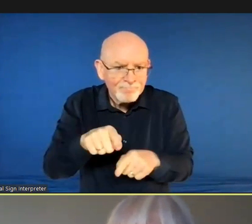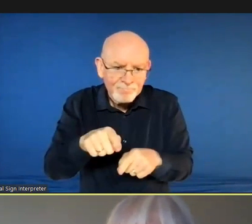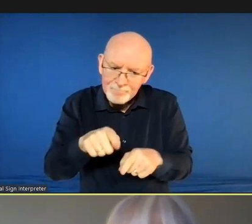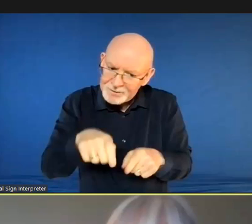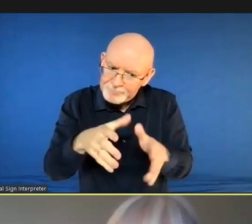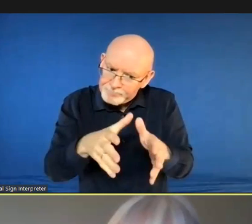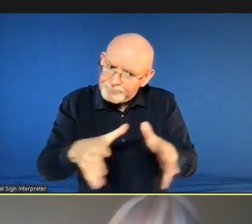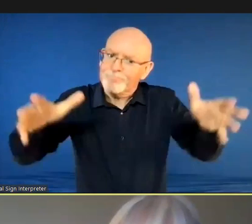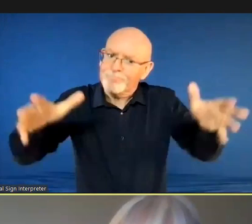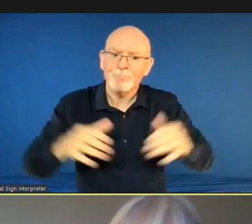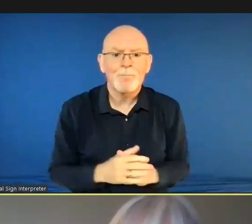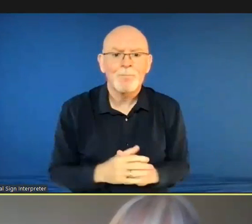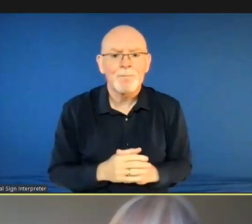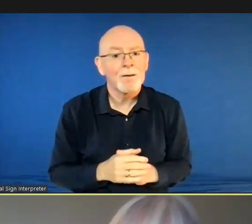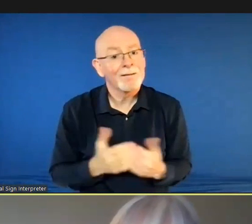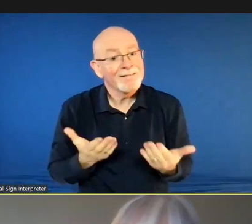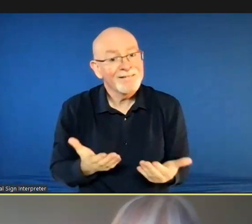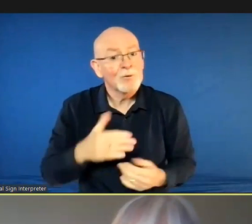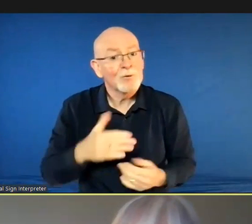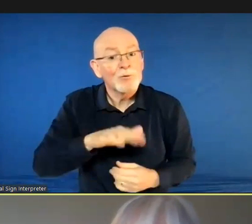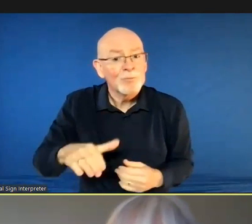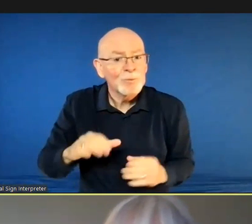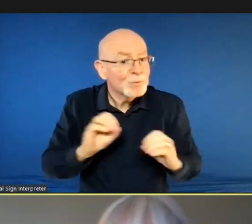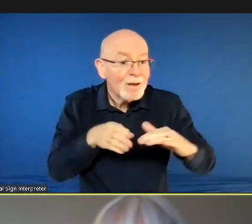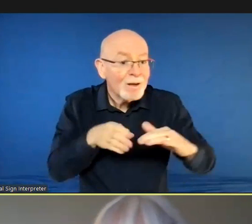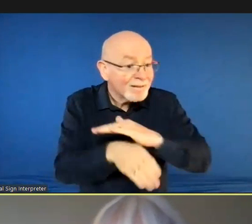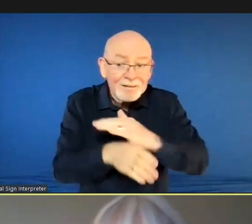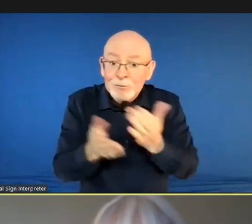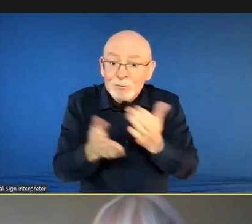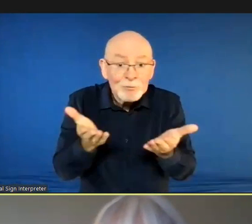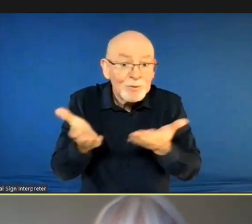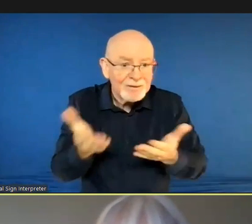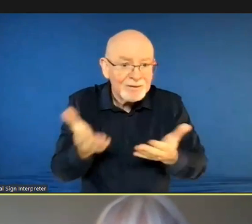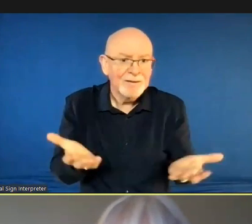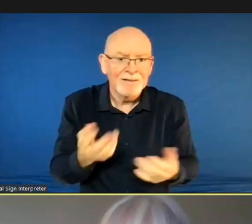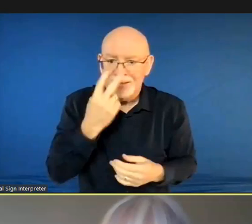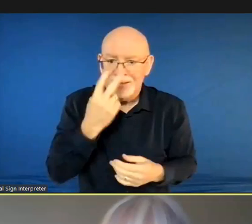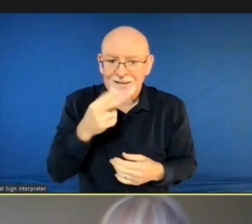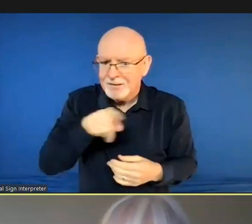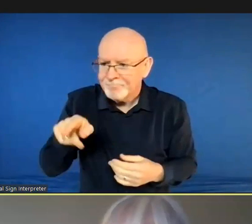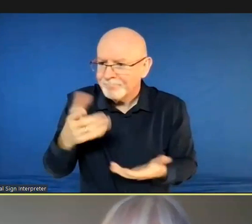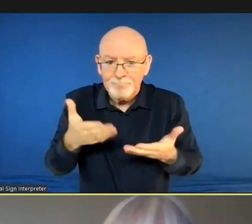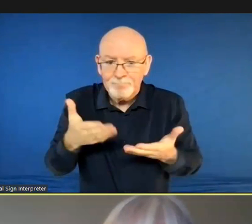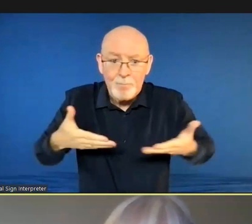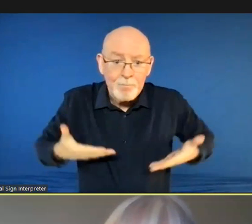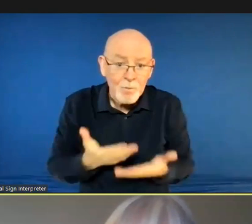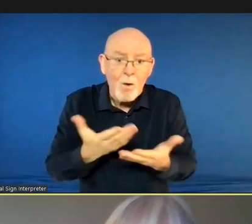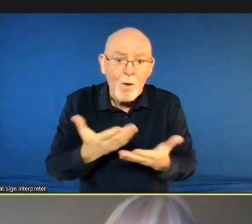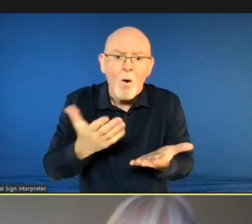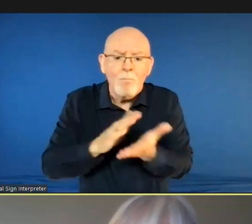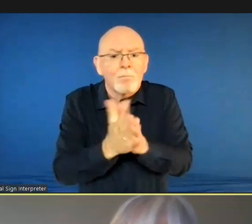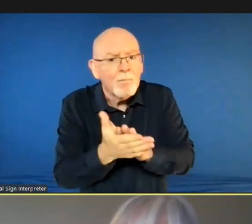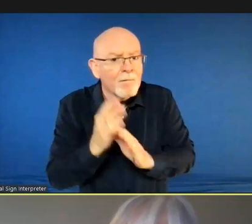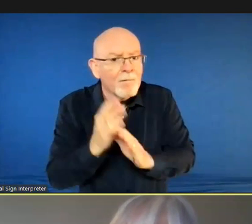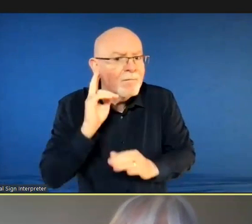born or becoming deaf every day. And most of the examples in this report demonstrate ways in which these